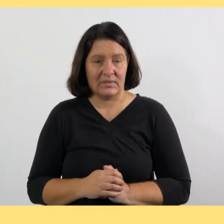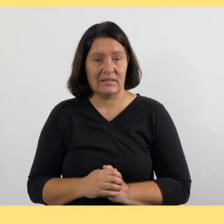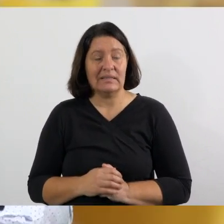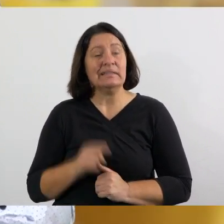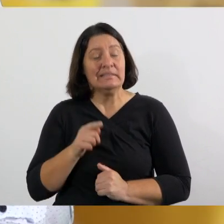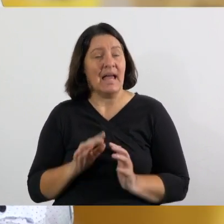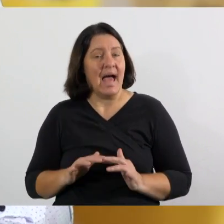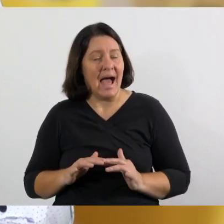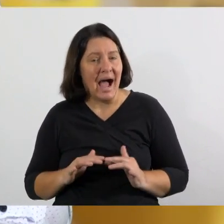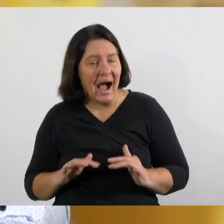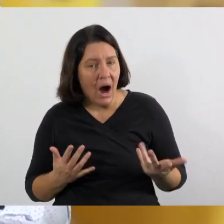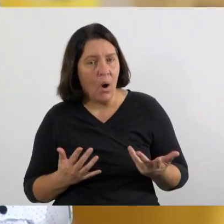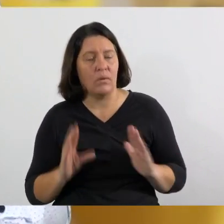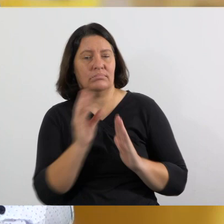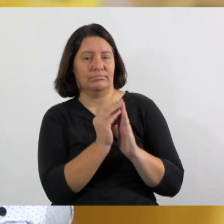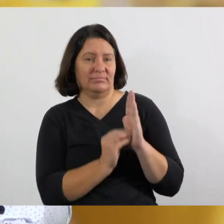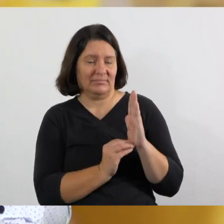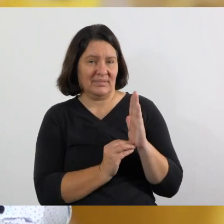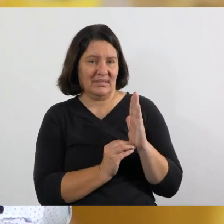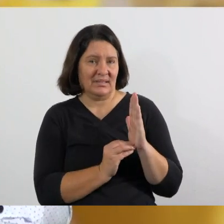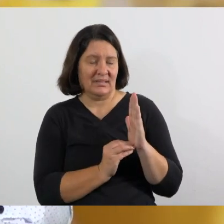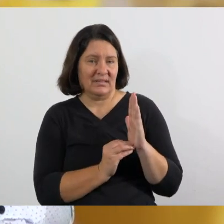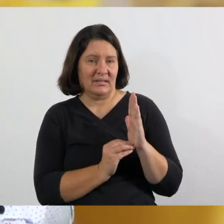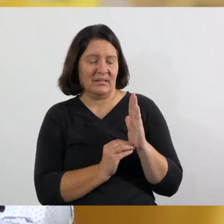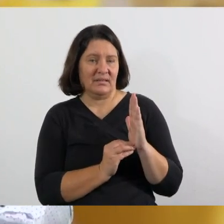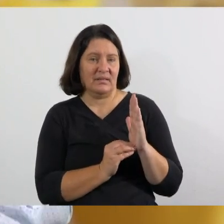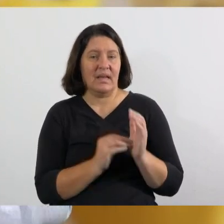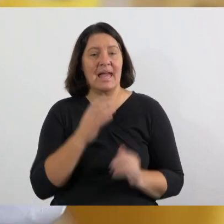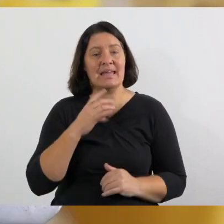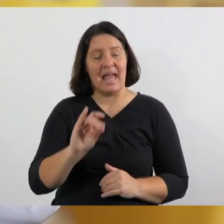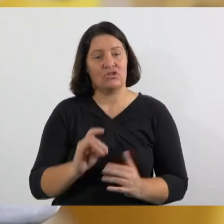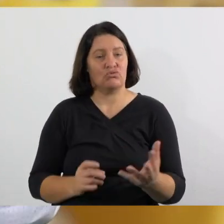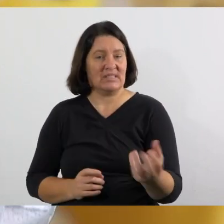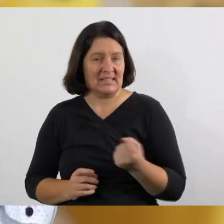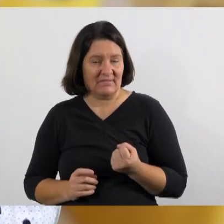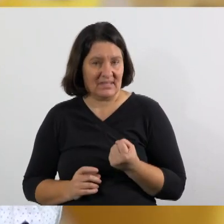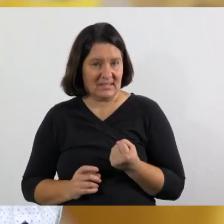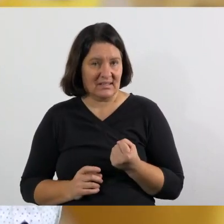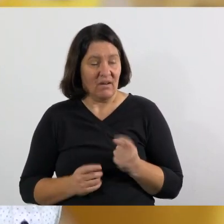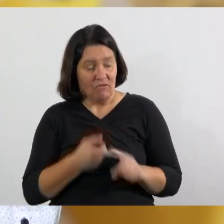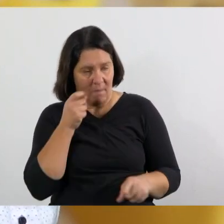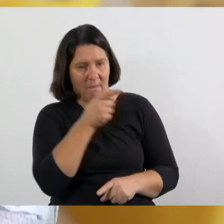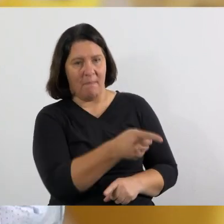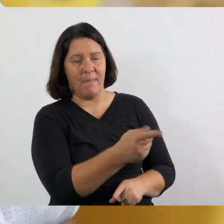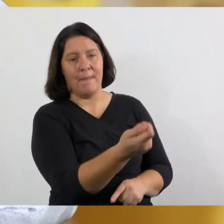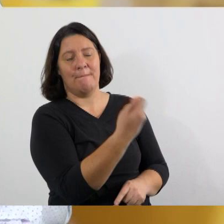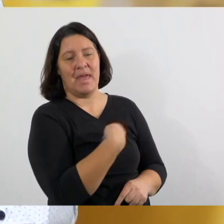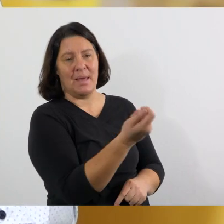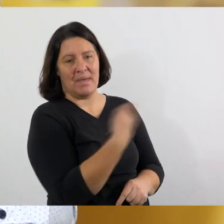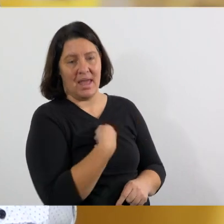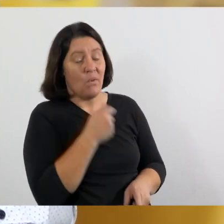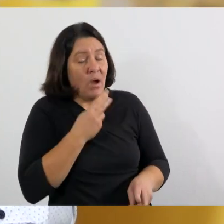4,550. This is how you would record your cash received from debtors when you